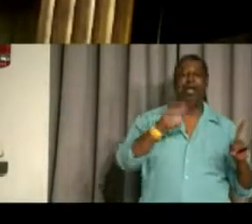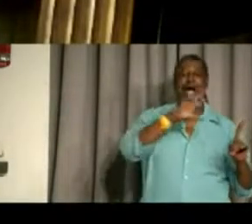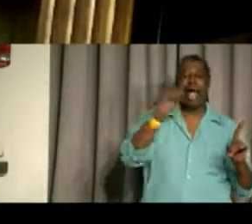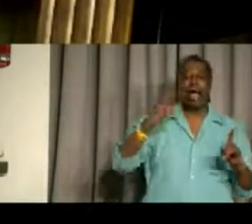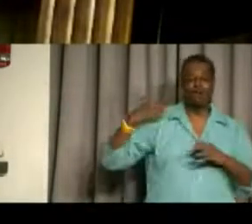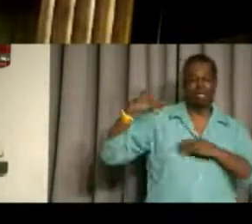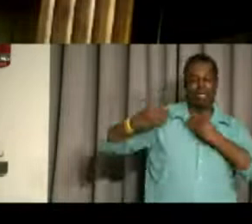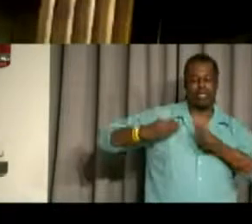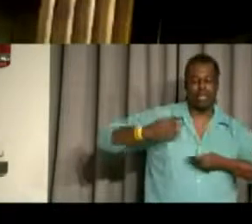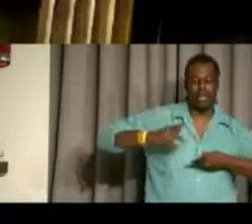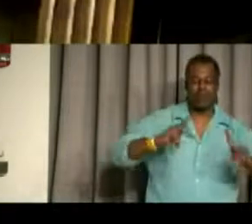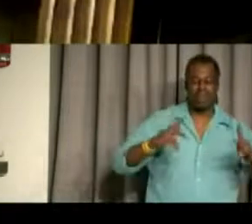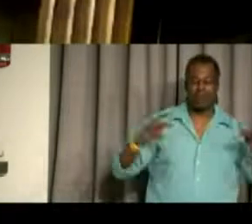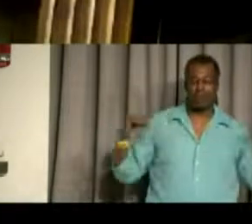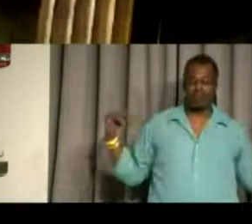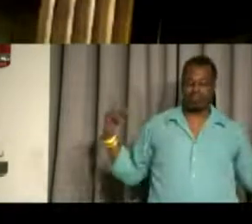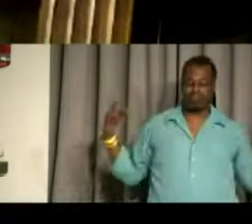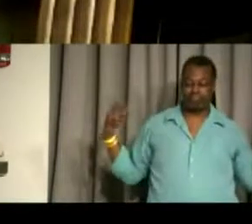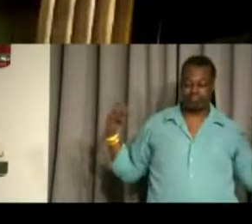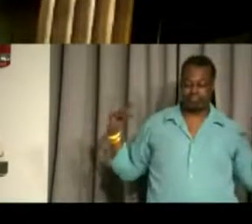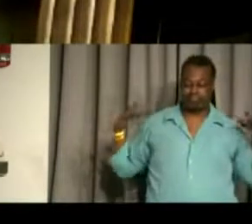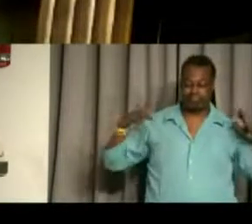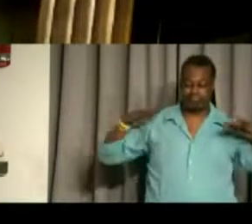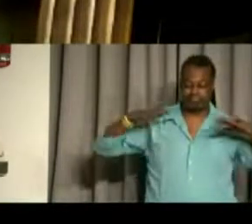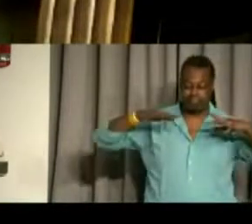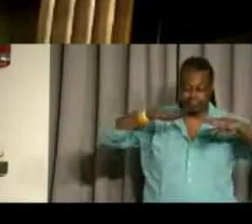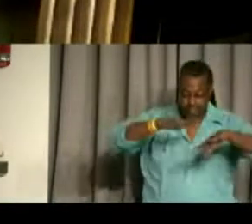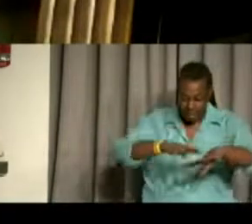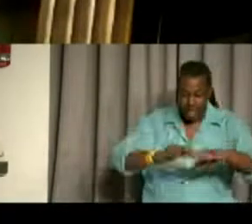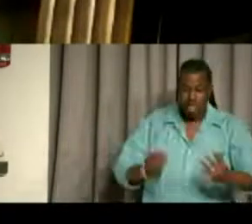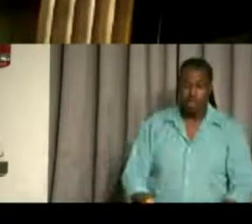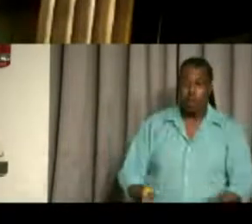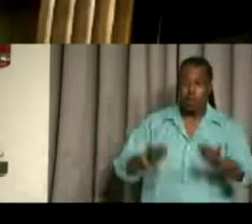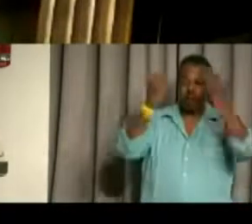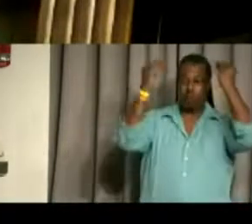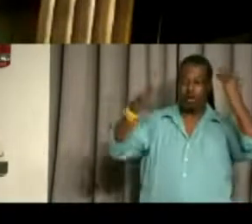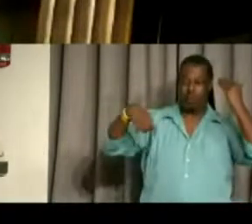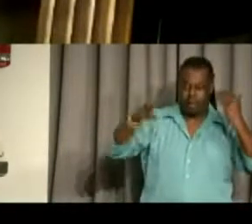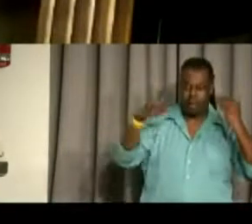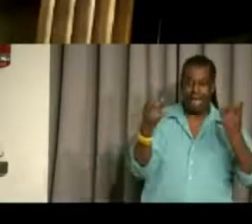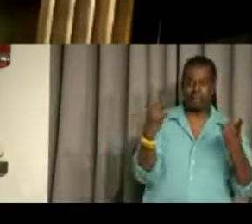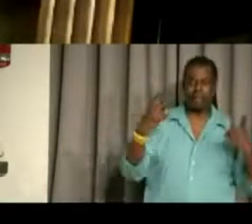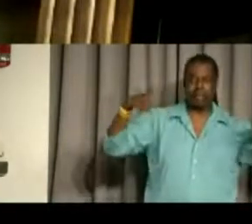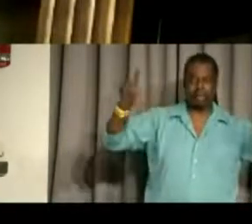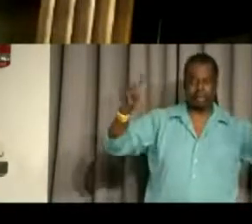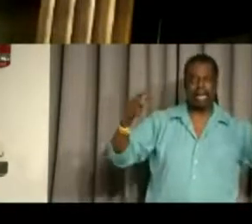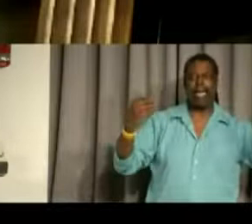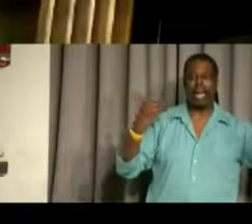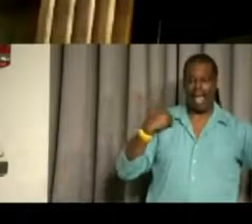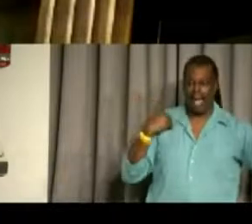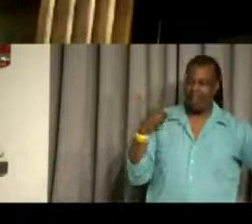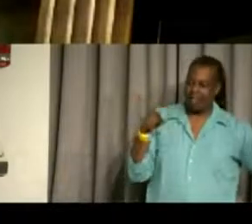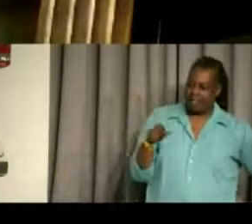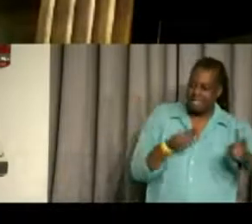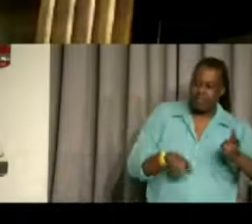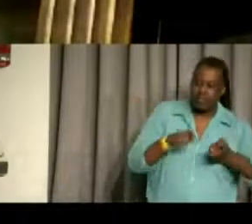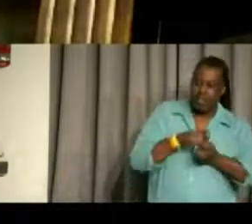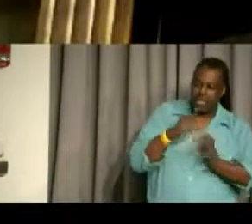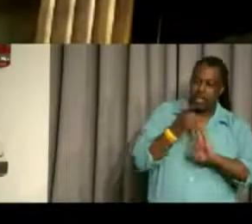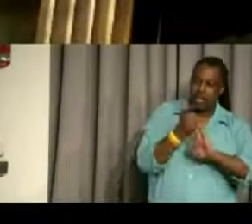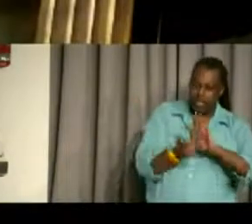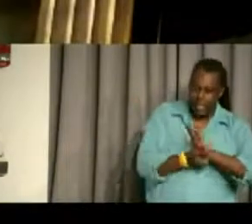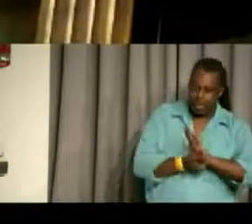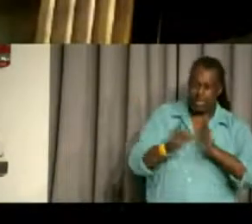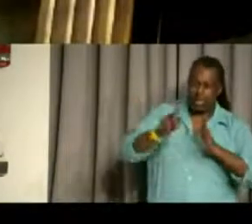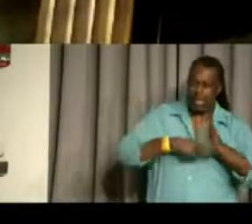who came out in mass numbers to overwhelm them and to succeed in having this particular legislation